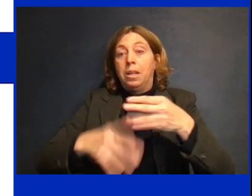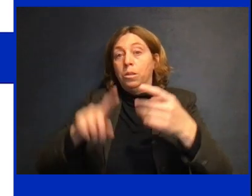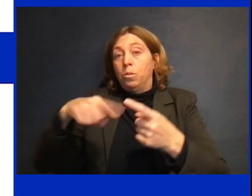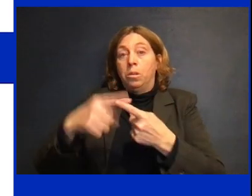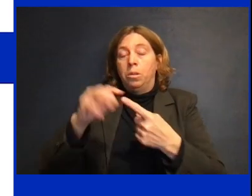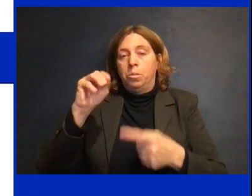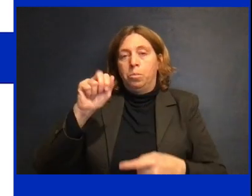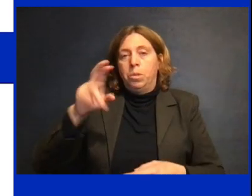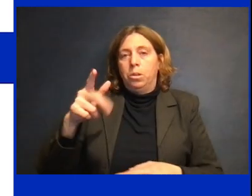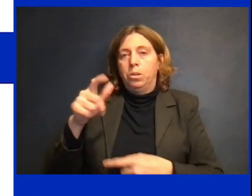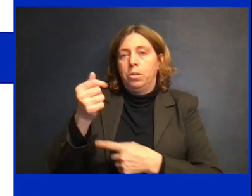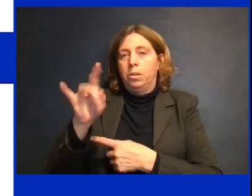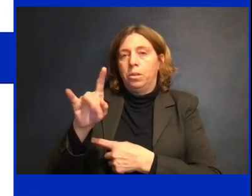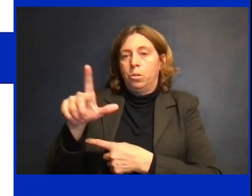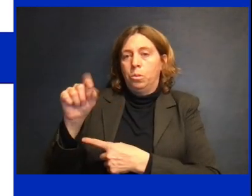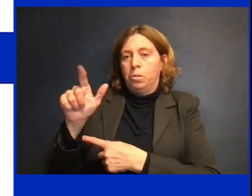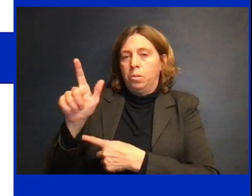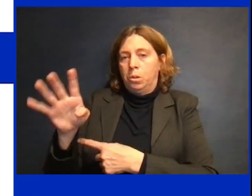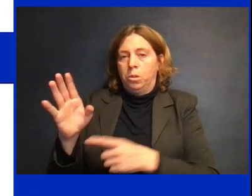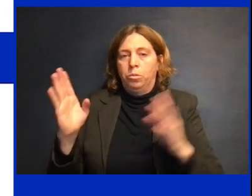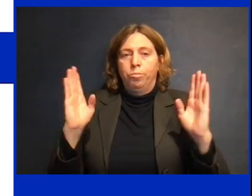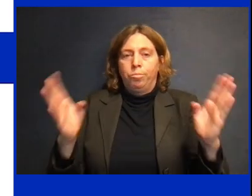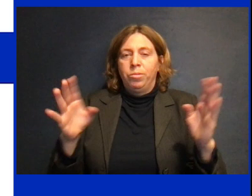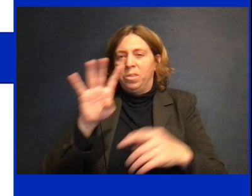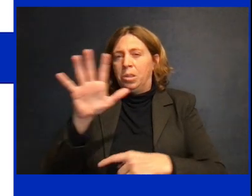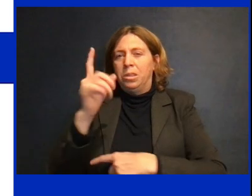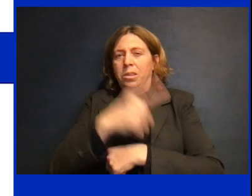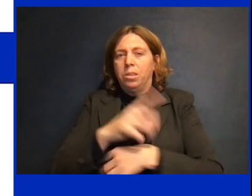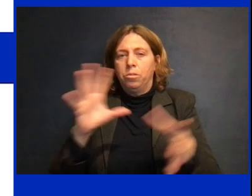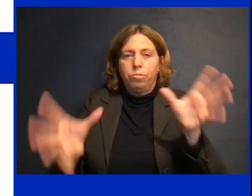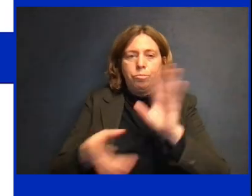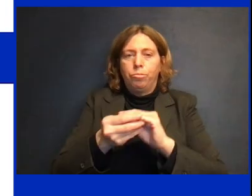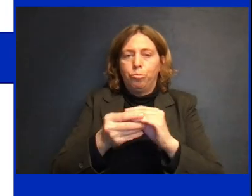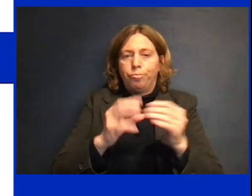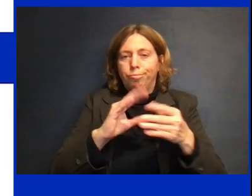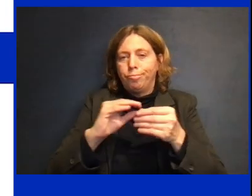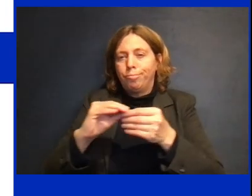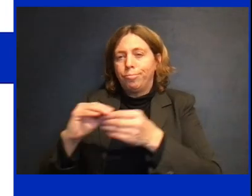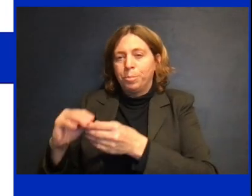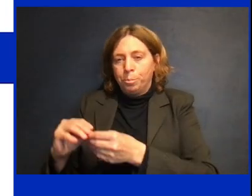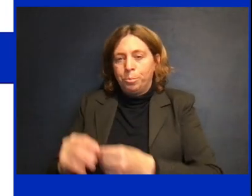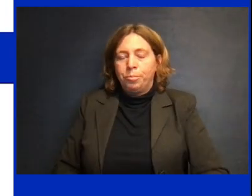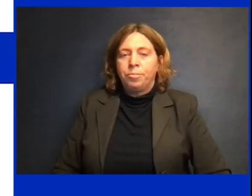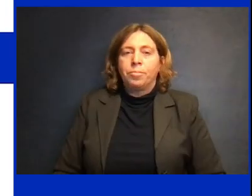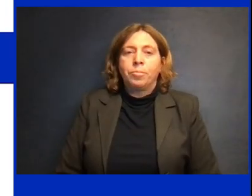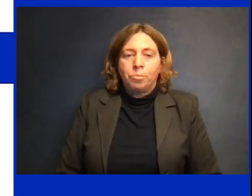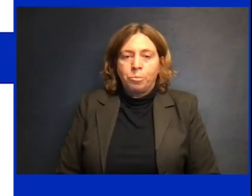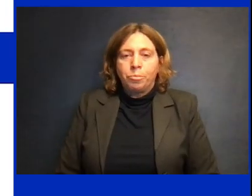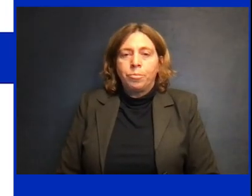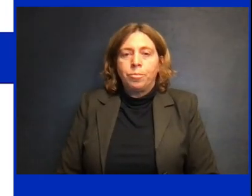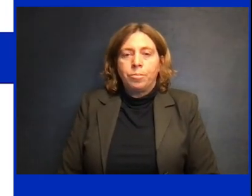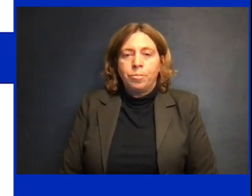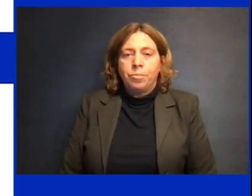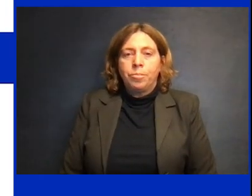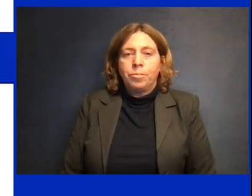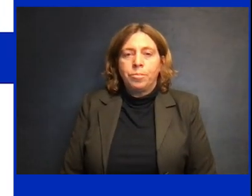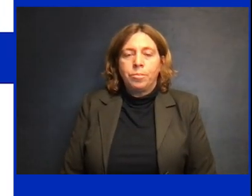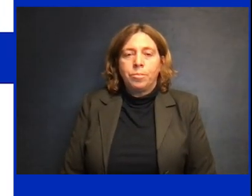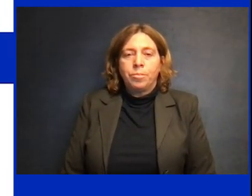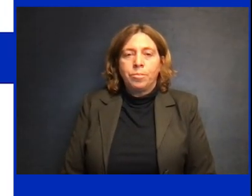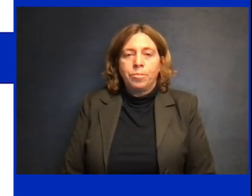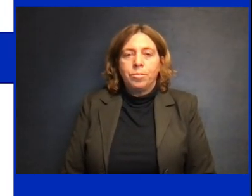comment period started on February 2, 2024, and will end on March 18, 2024.